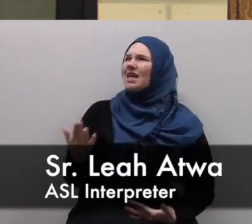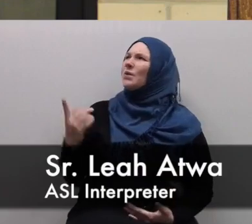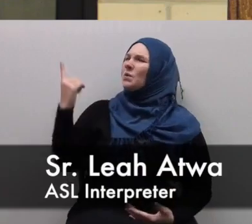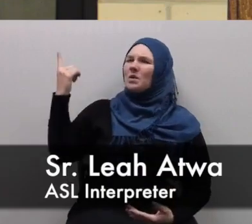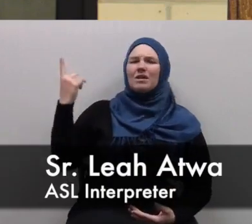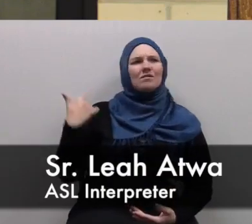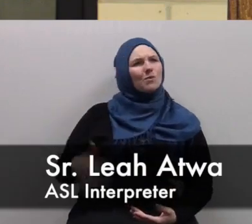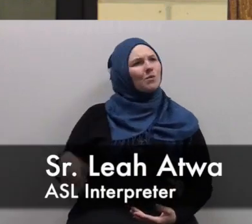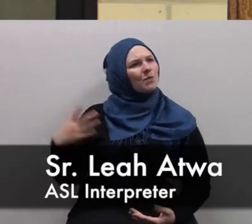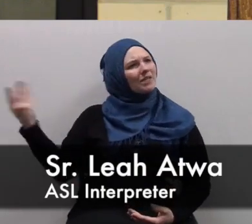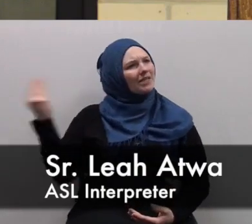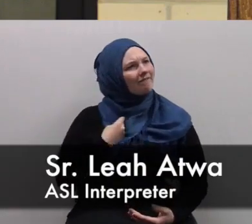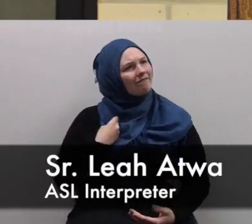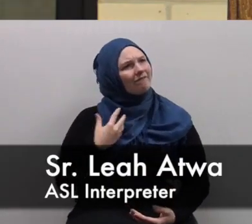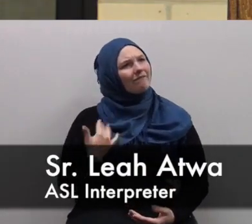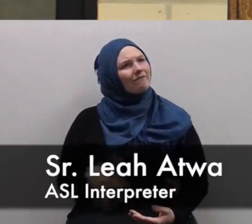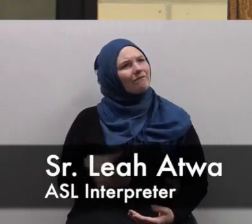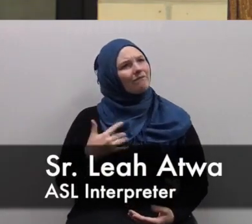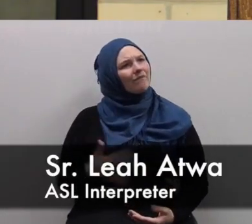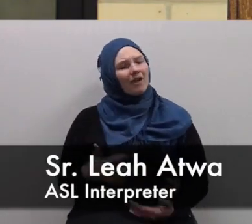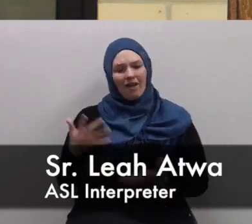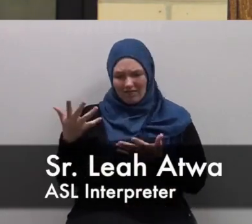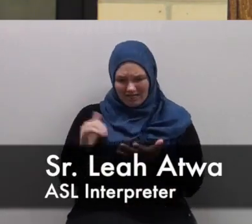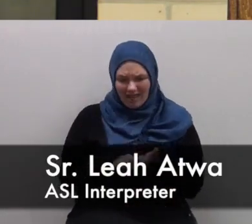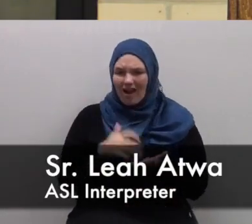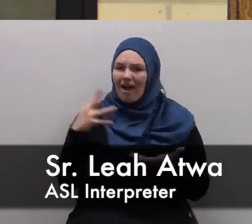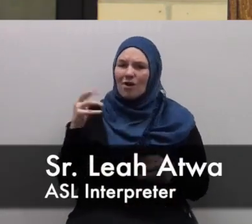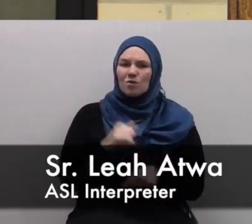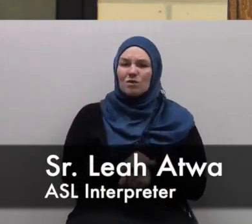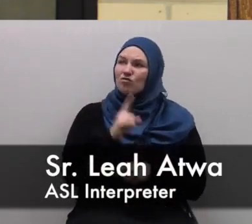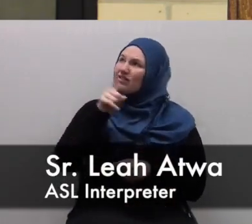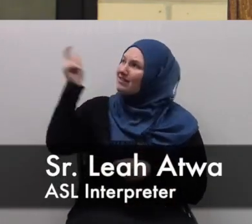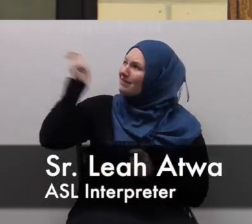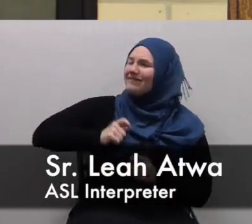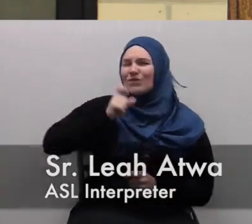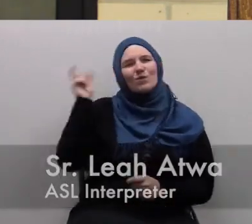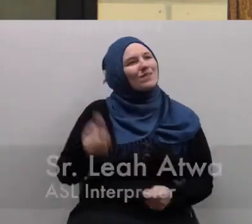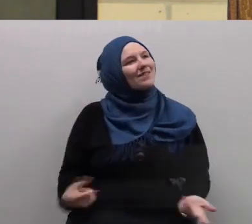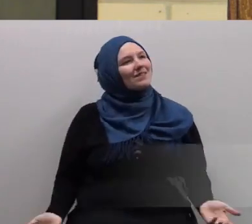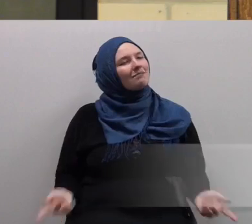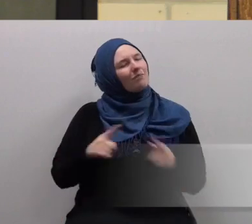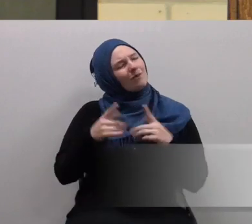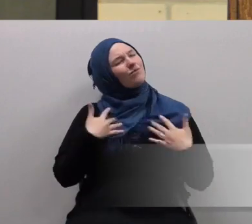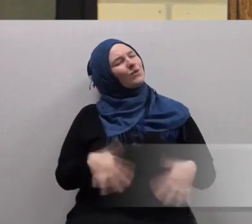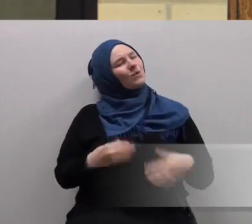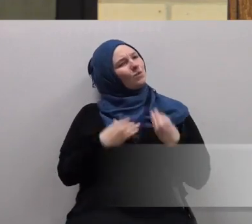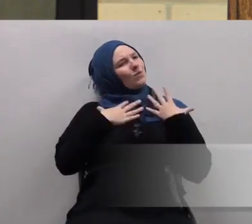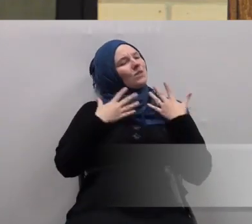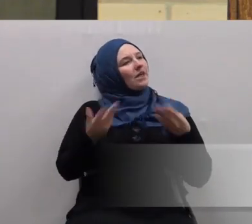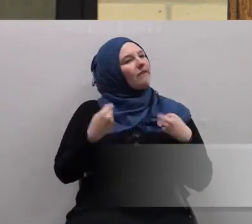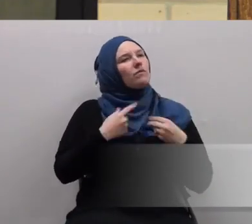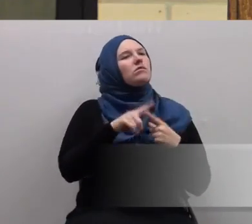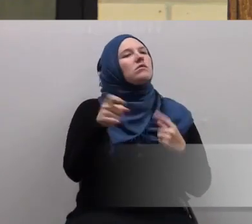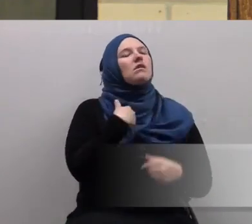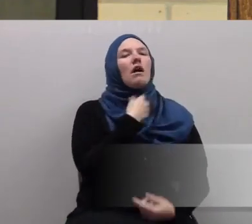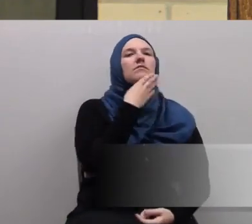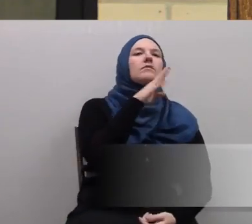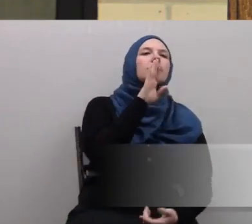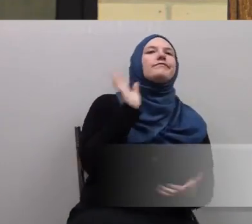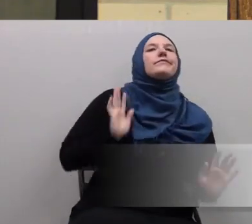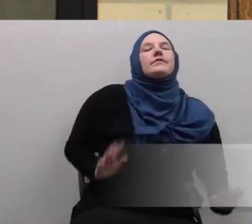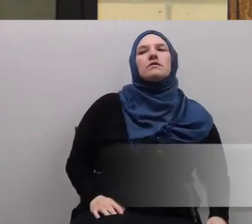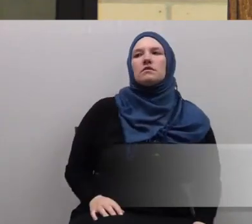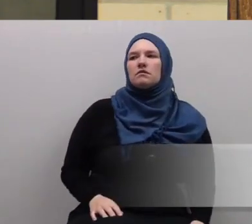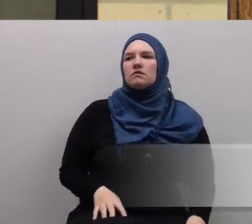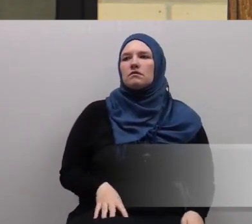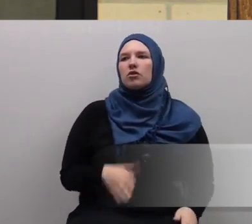takes to get something to your hands from Allah, a divine gift. Let's talk about some of